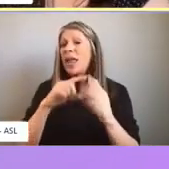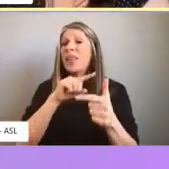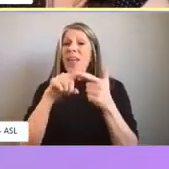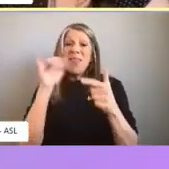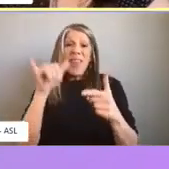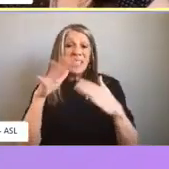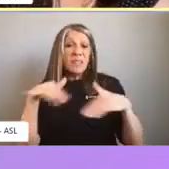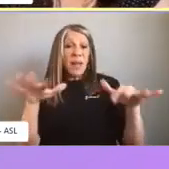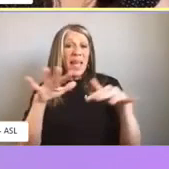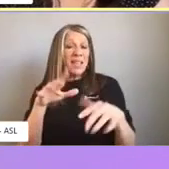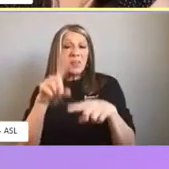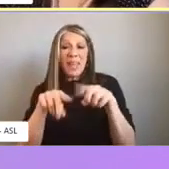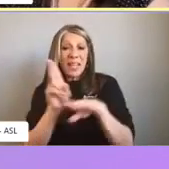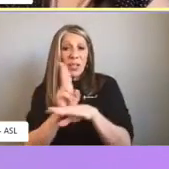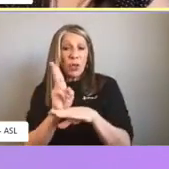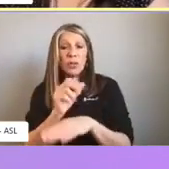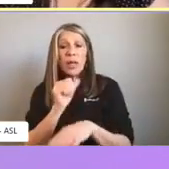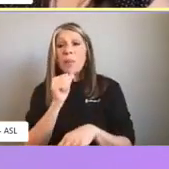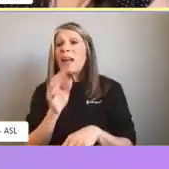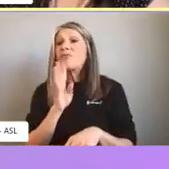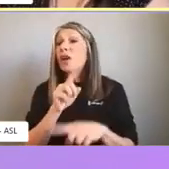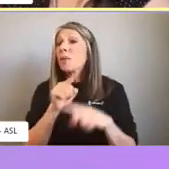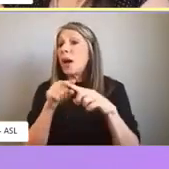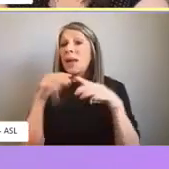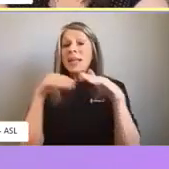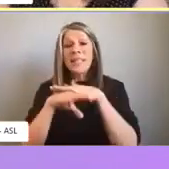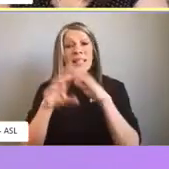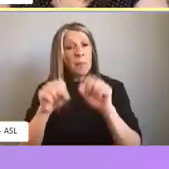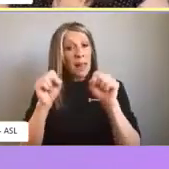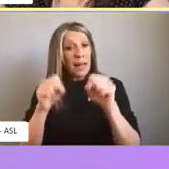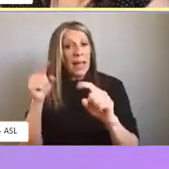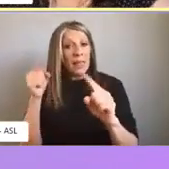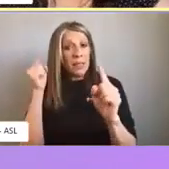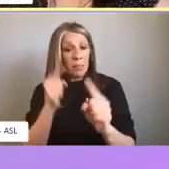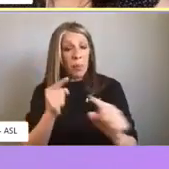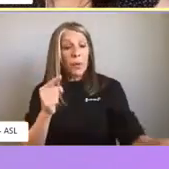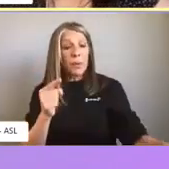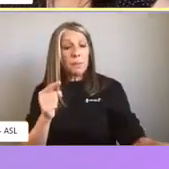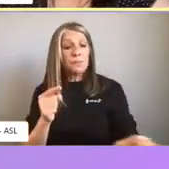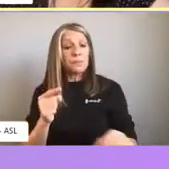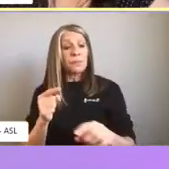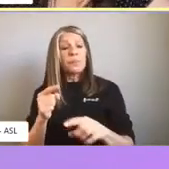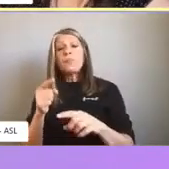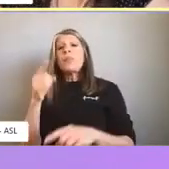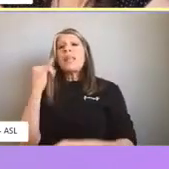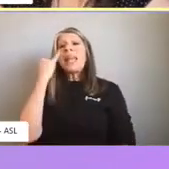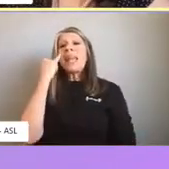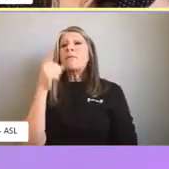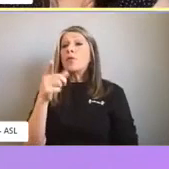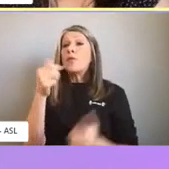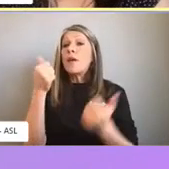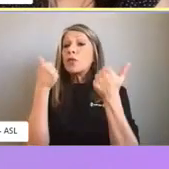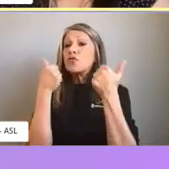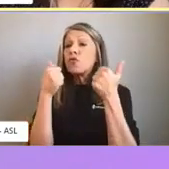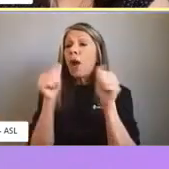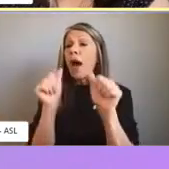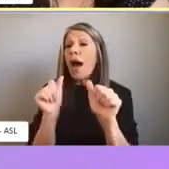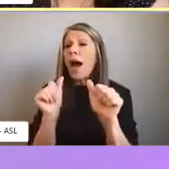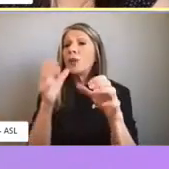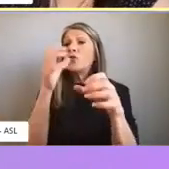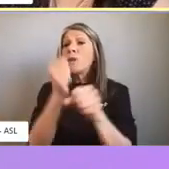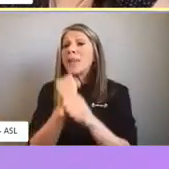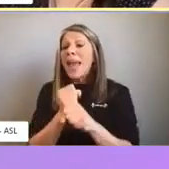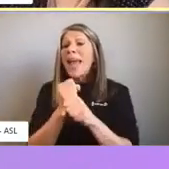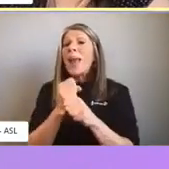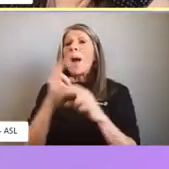usable. And I'm not even talking accessibility at this point. So for those of you who have ever tried to get a building